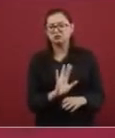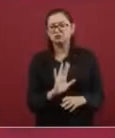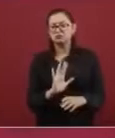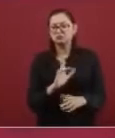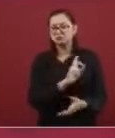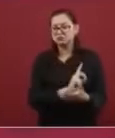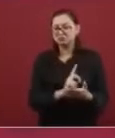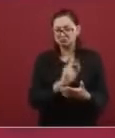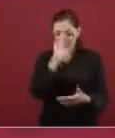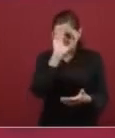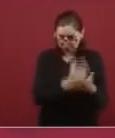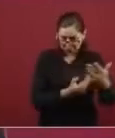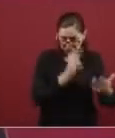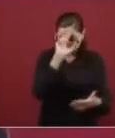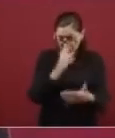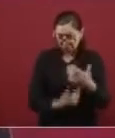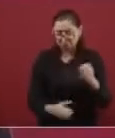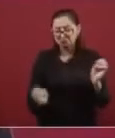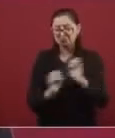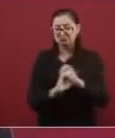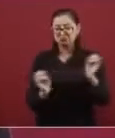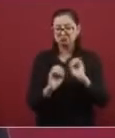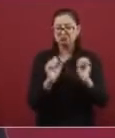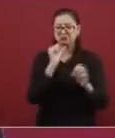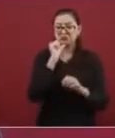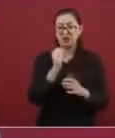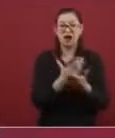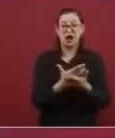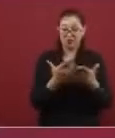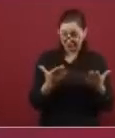that there was no violations